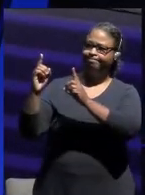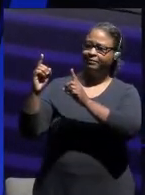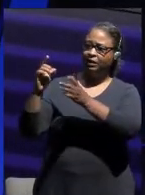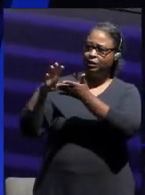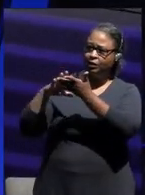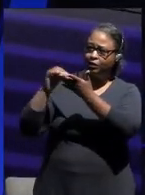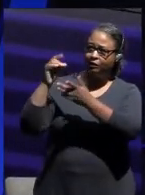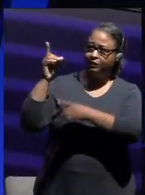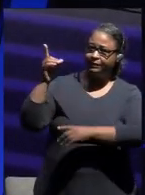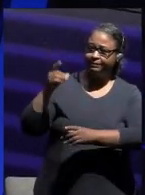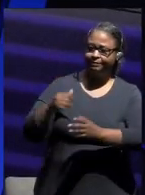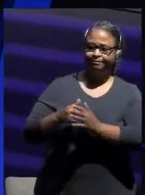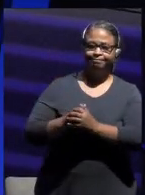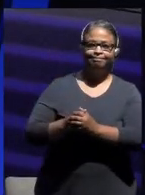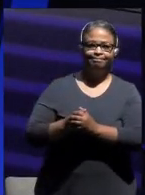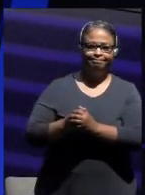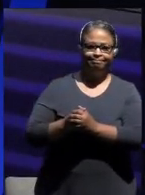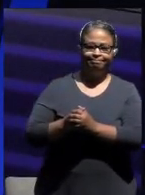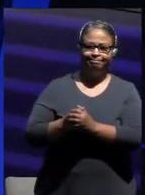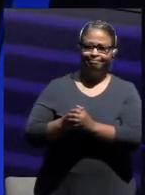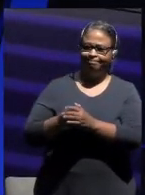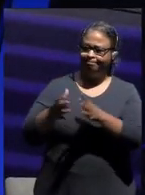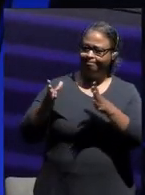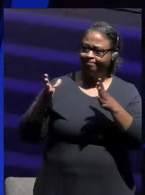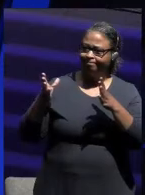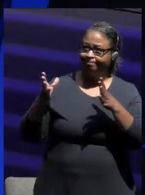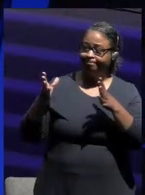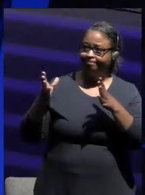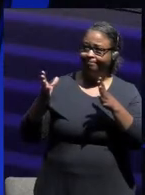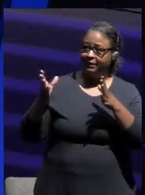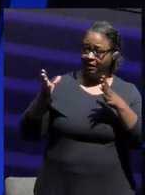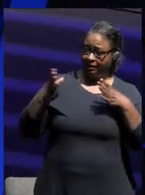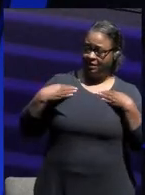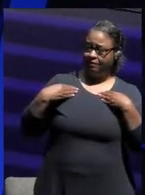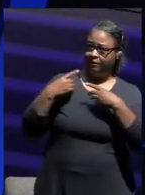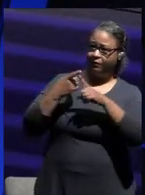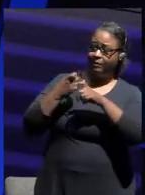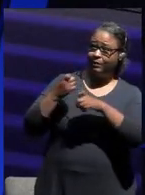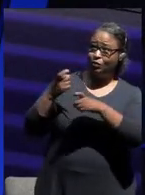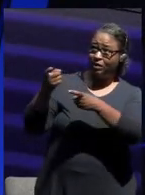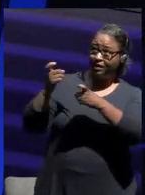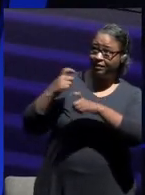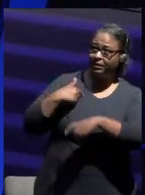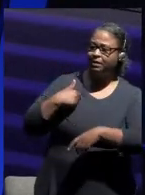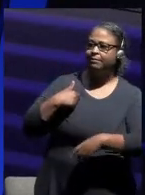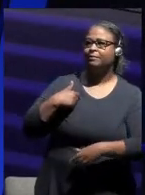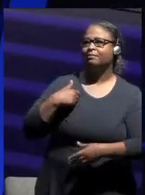from Him, and accept from Him.